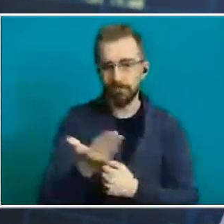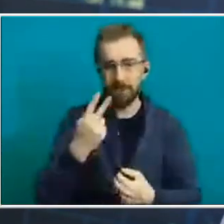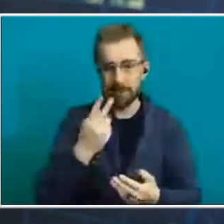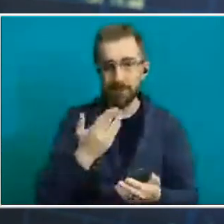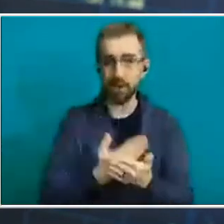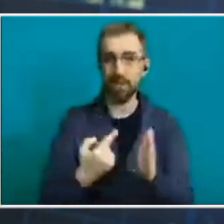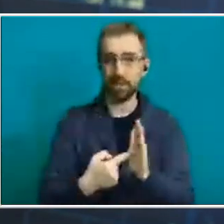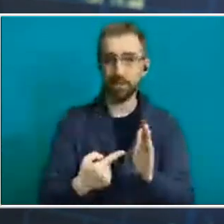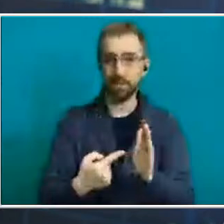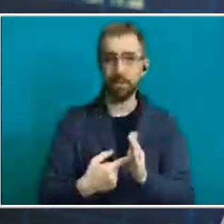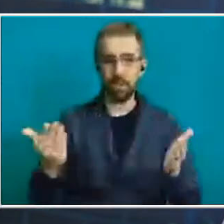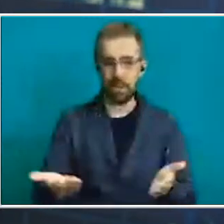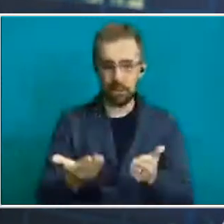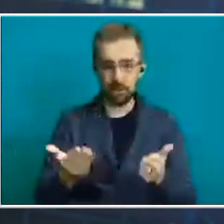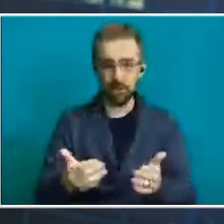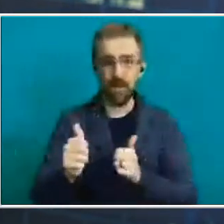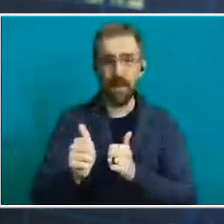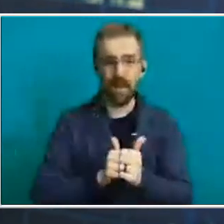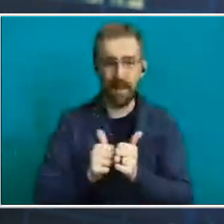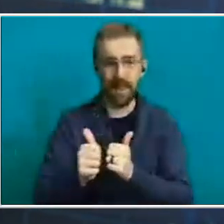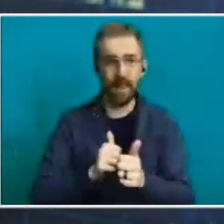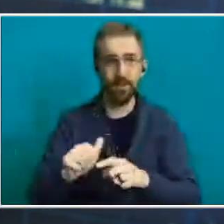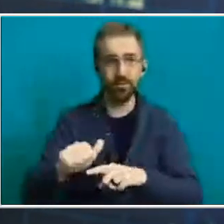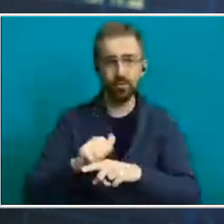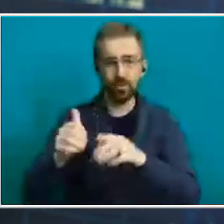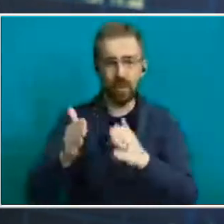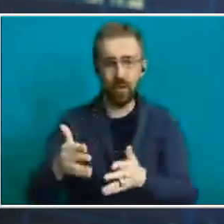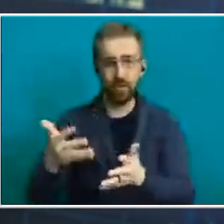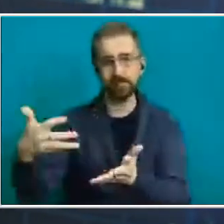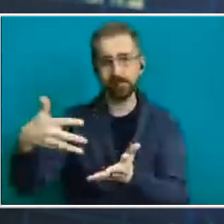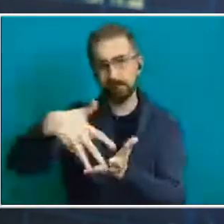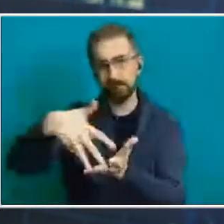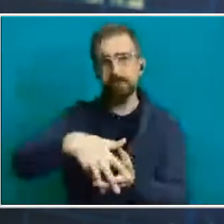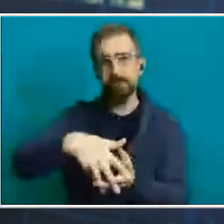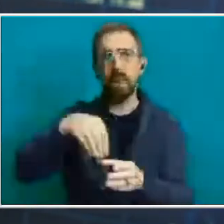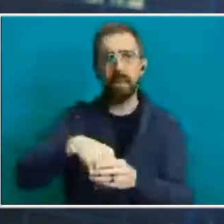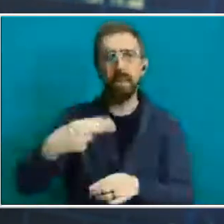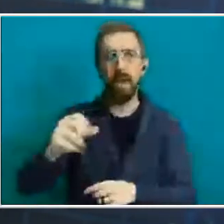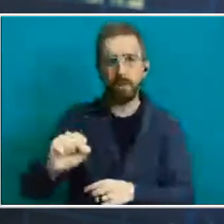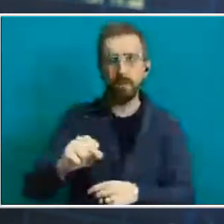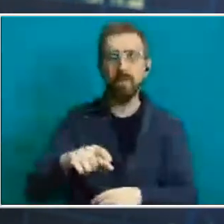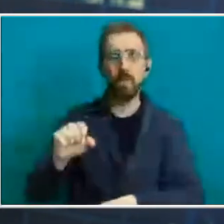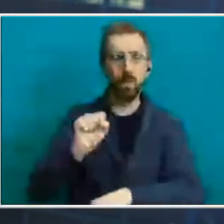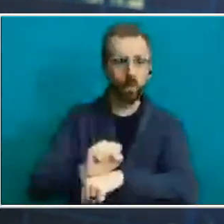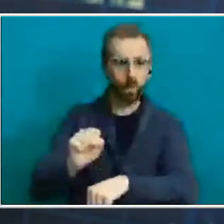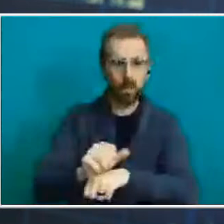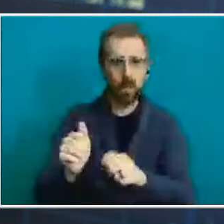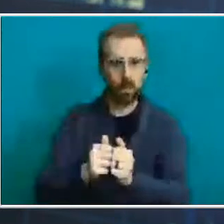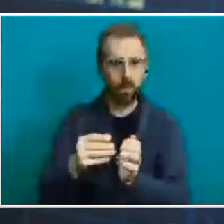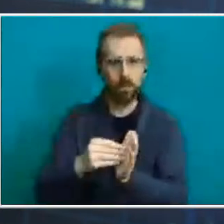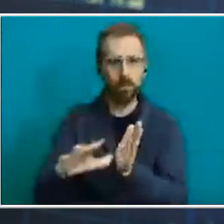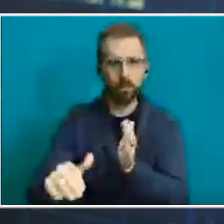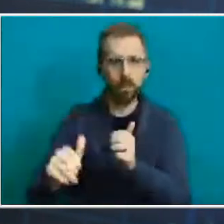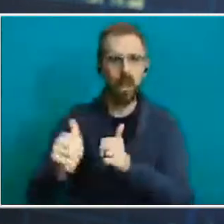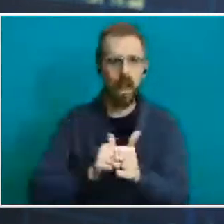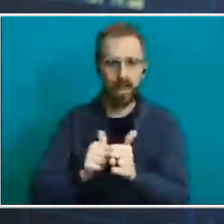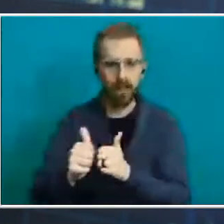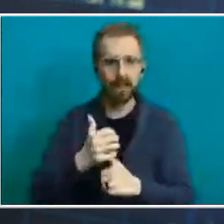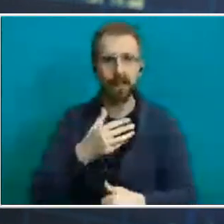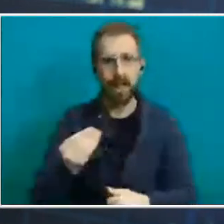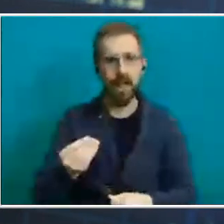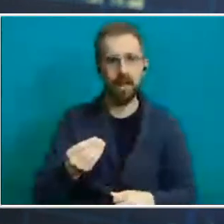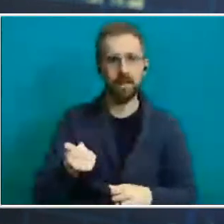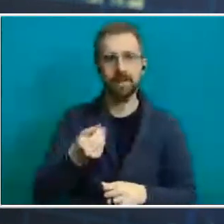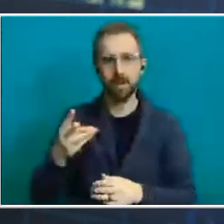of an athletic trainer embedded into a high school, working with student athletes and a couple of physicians, a surgeon,